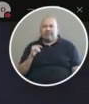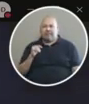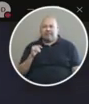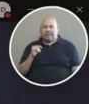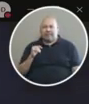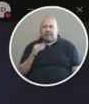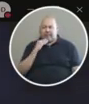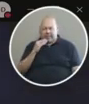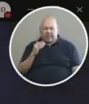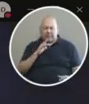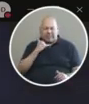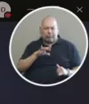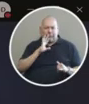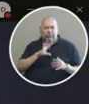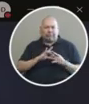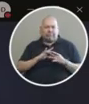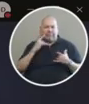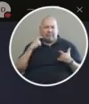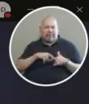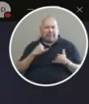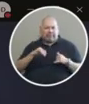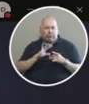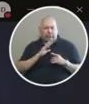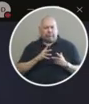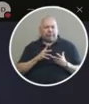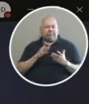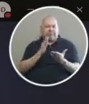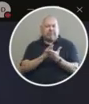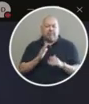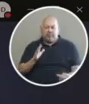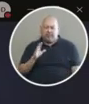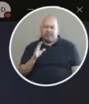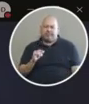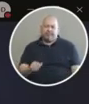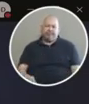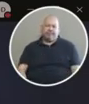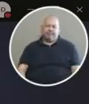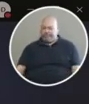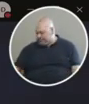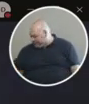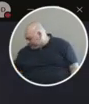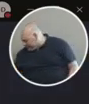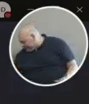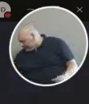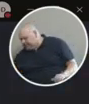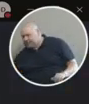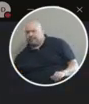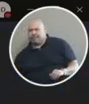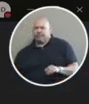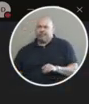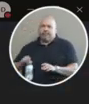gracias. Gracias. Por su atención. Gracias. Ms. Bonar, are you on the line?